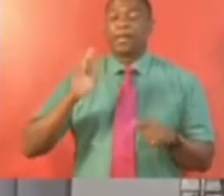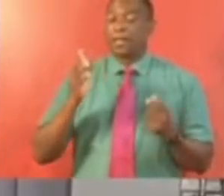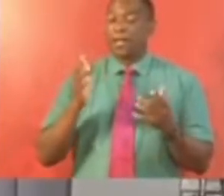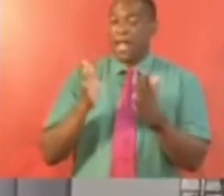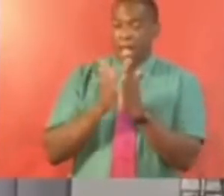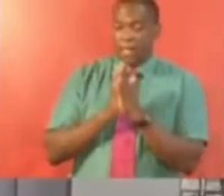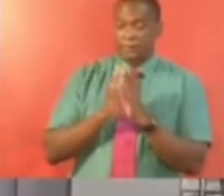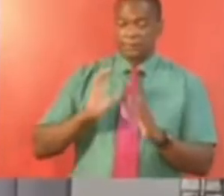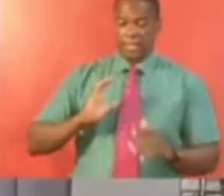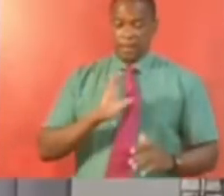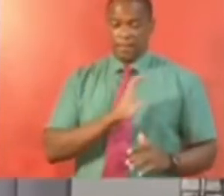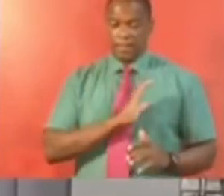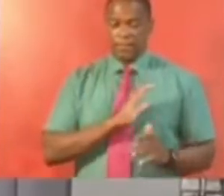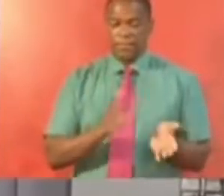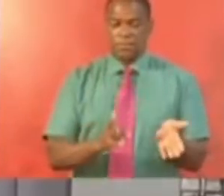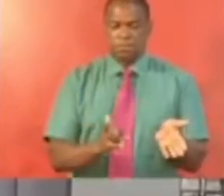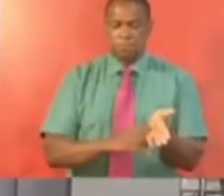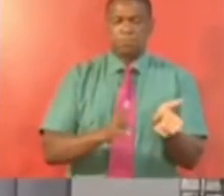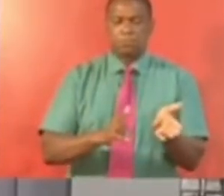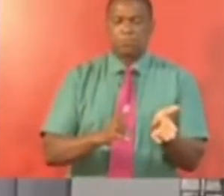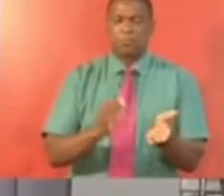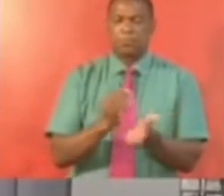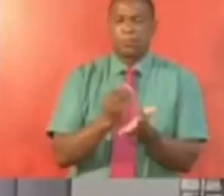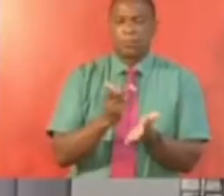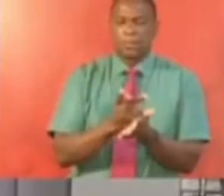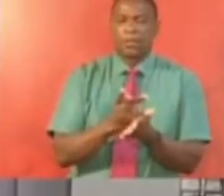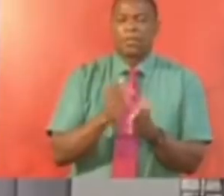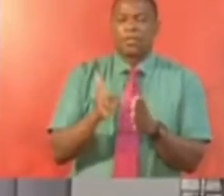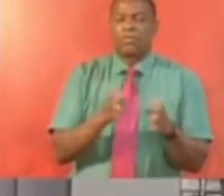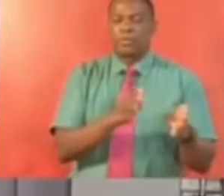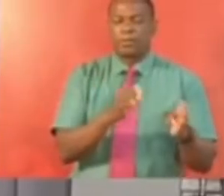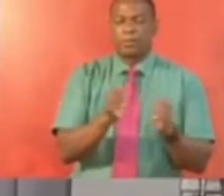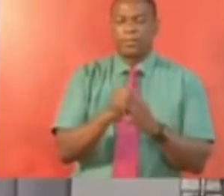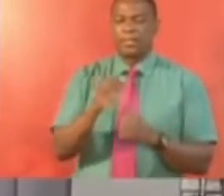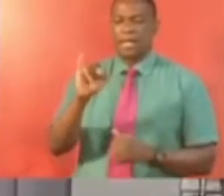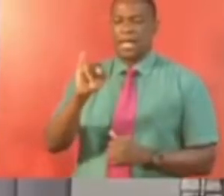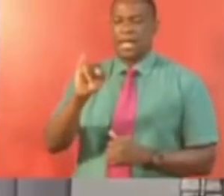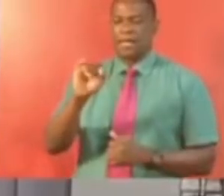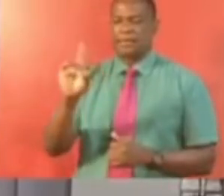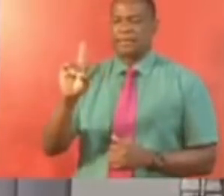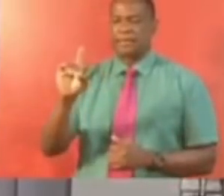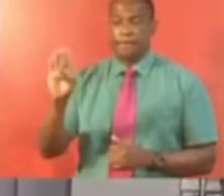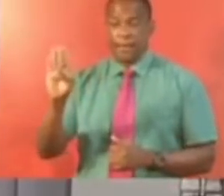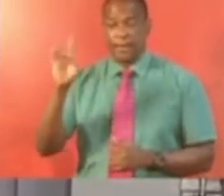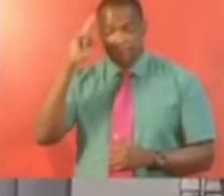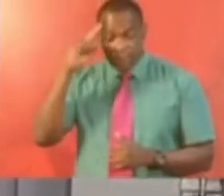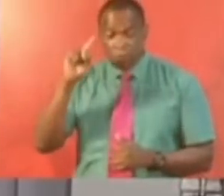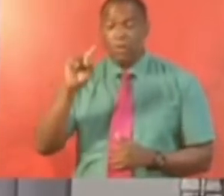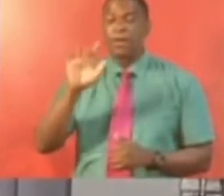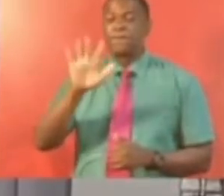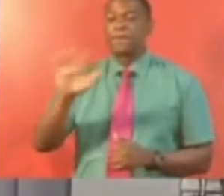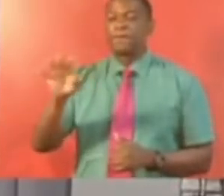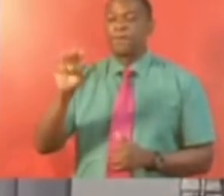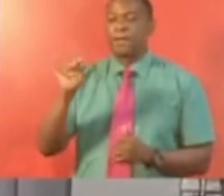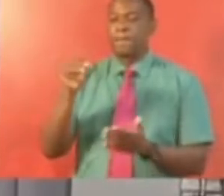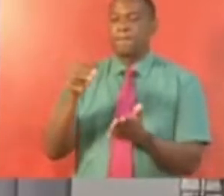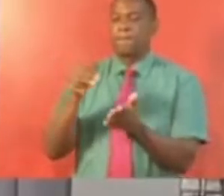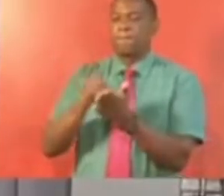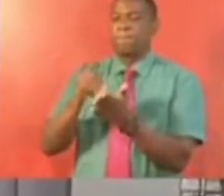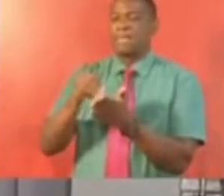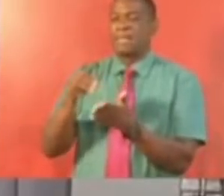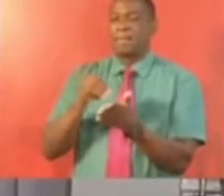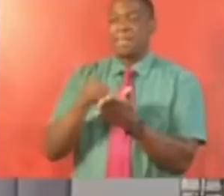off on an arrangement with the IDB for a $55 million loan to fight